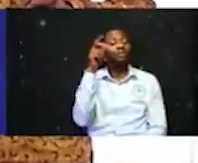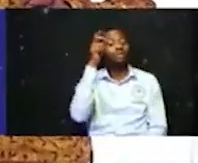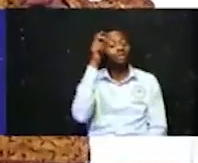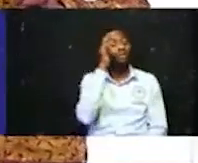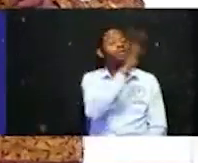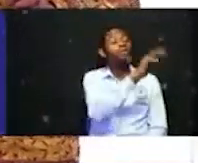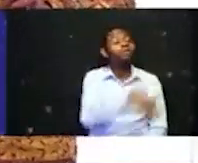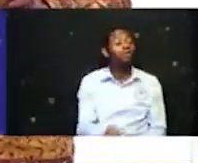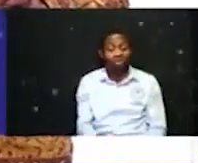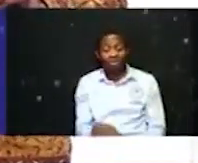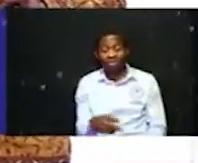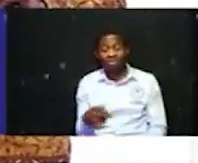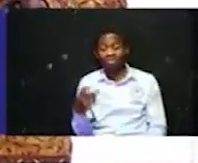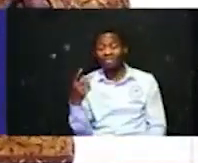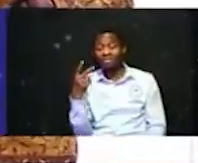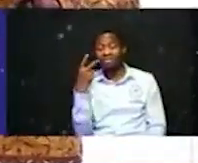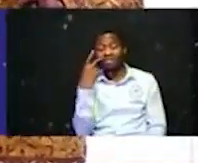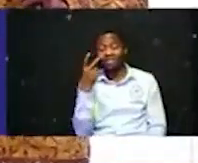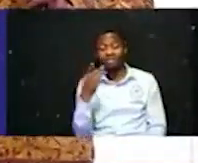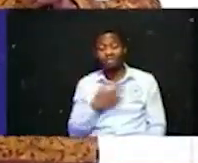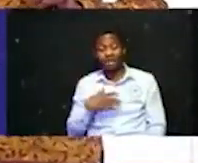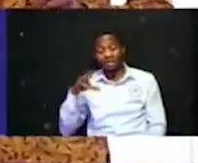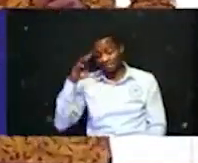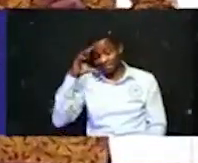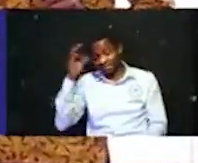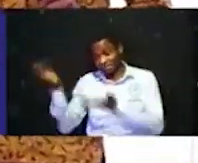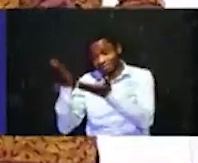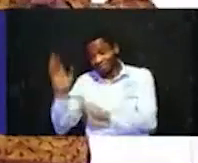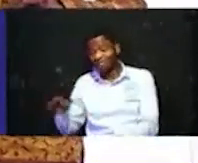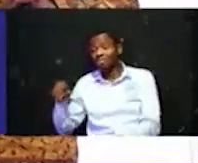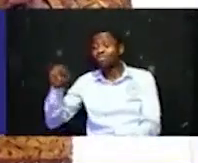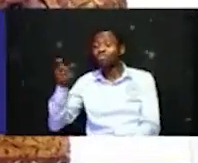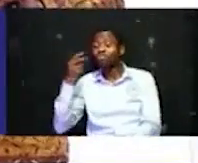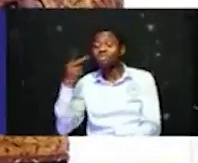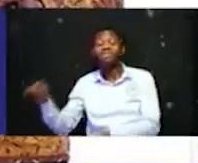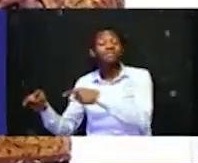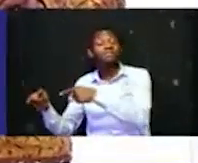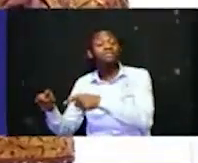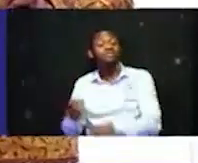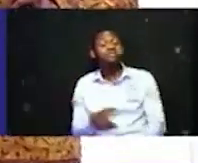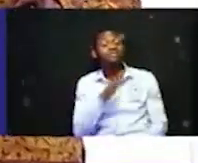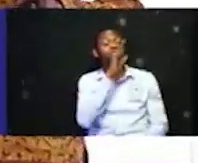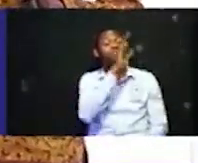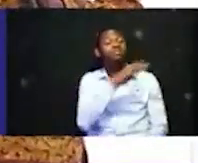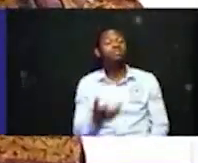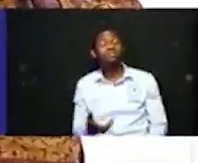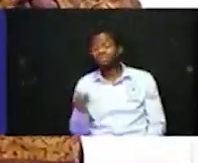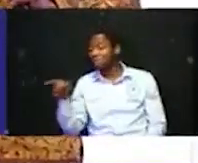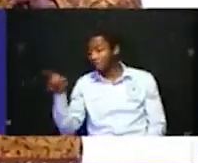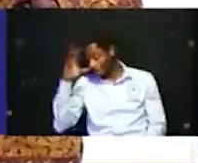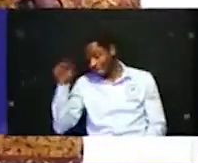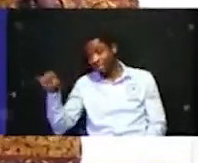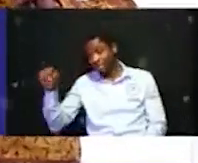earth like him. He is blameless and upright, a man who fears God and